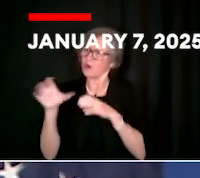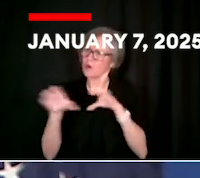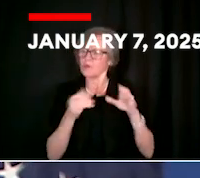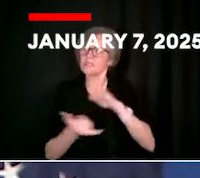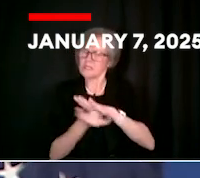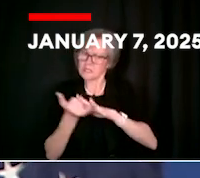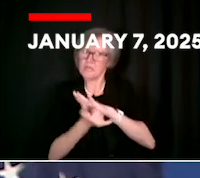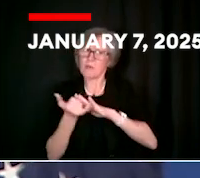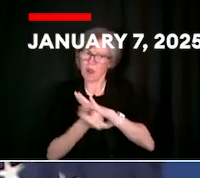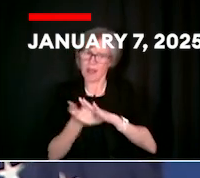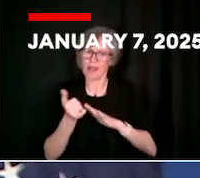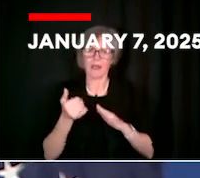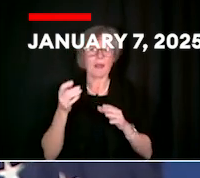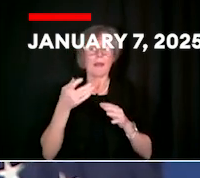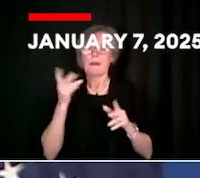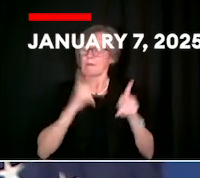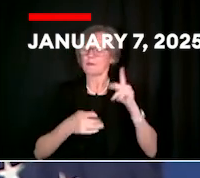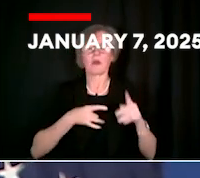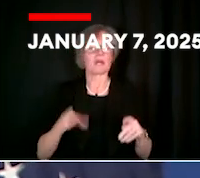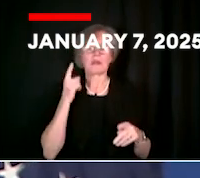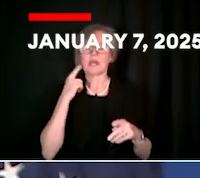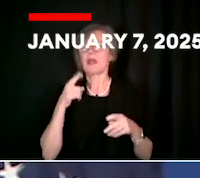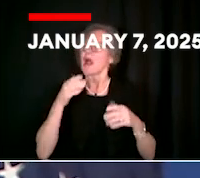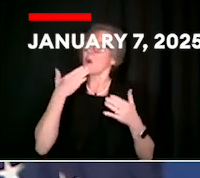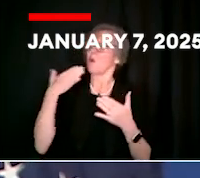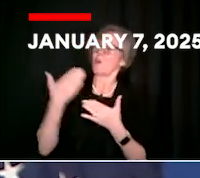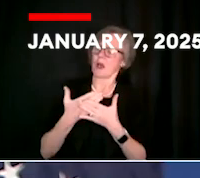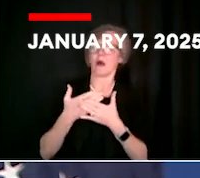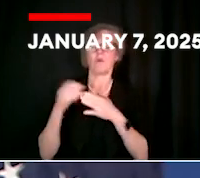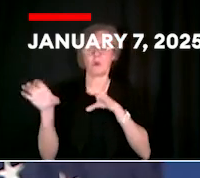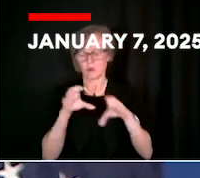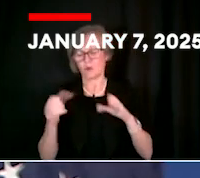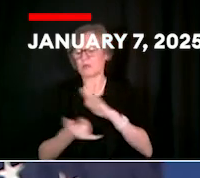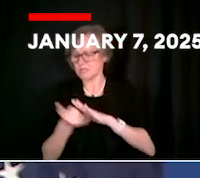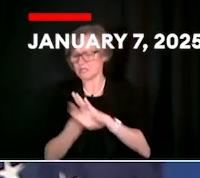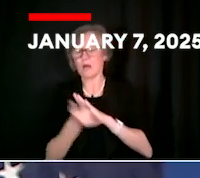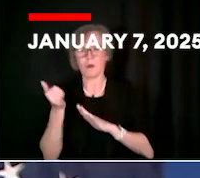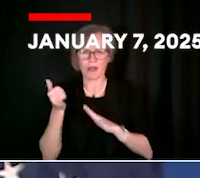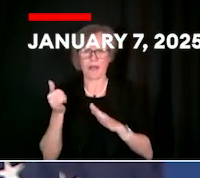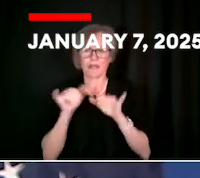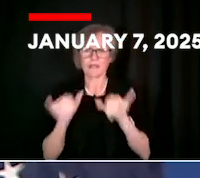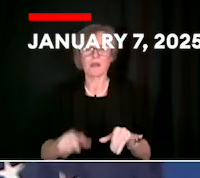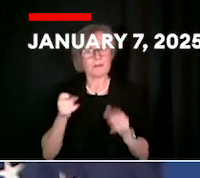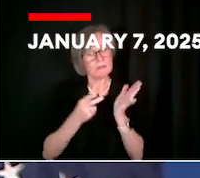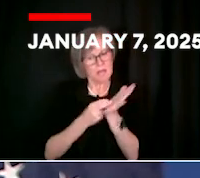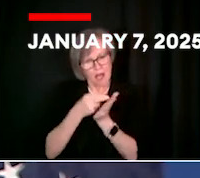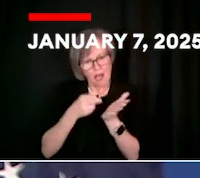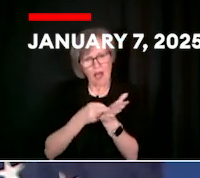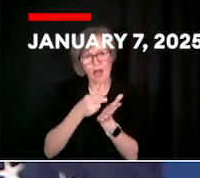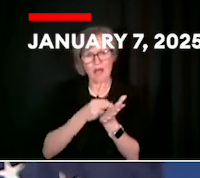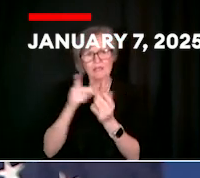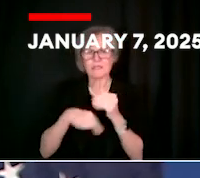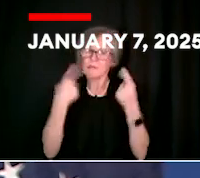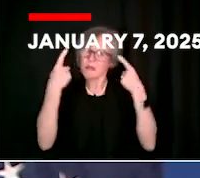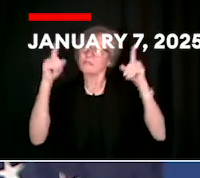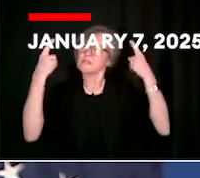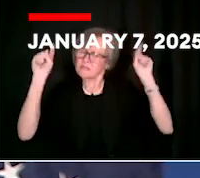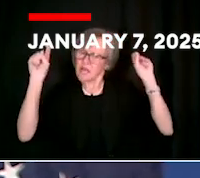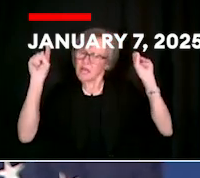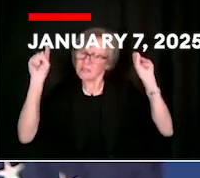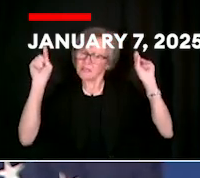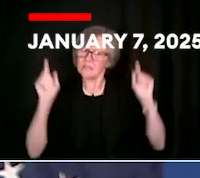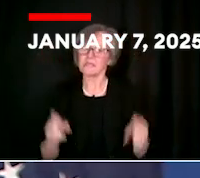And people don't like to hear how well we're doing when we talk about it, but we need to be honest about the success. But with